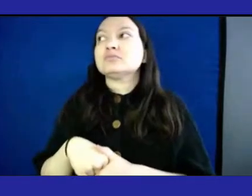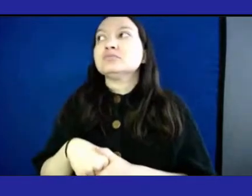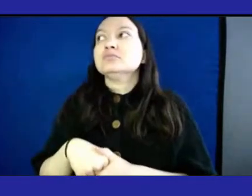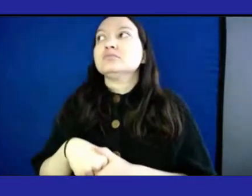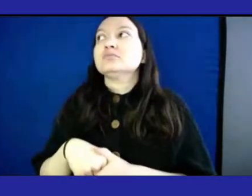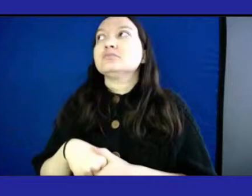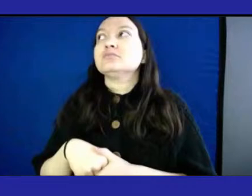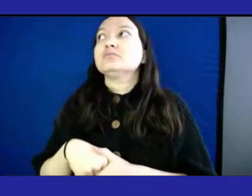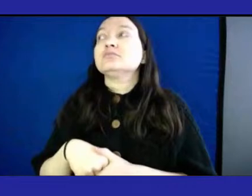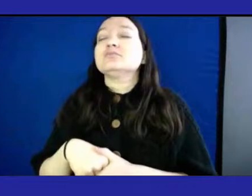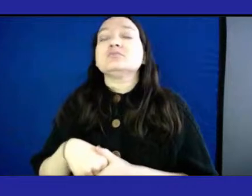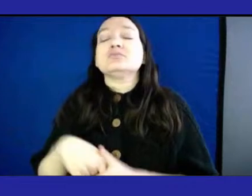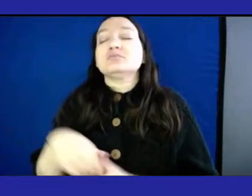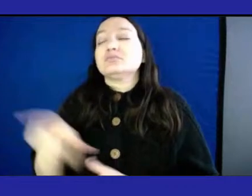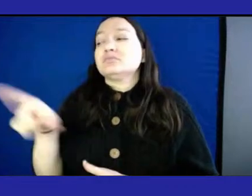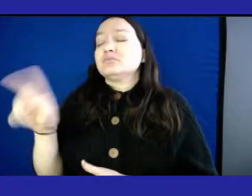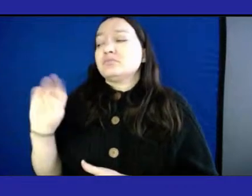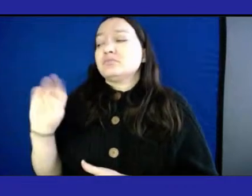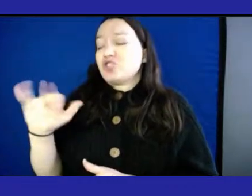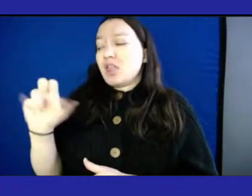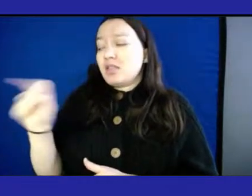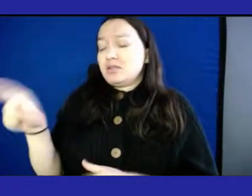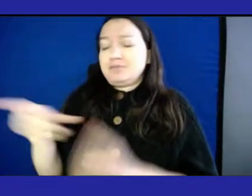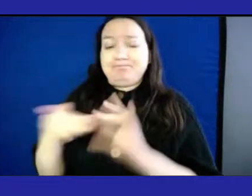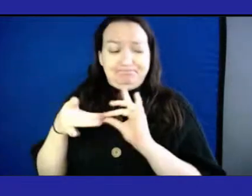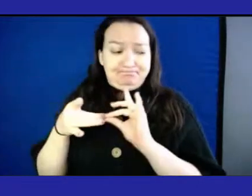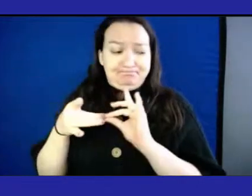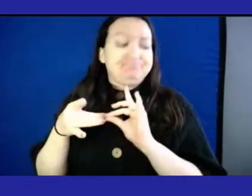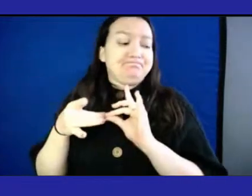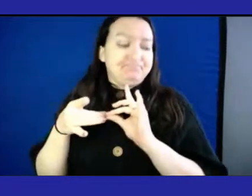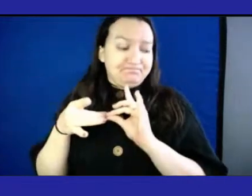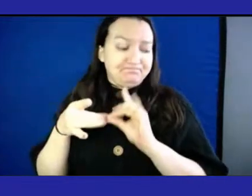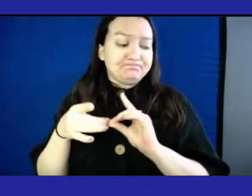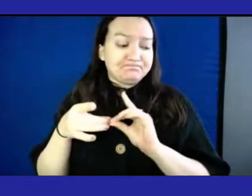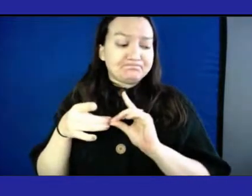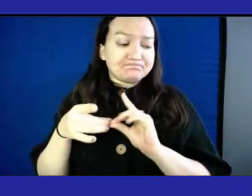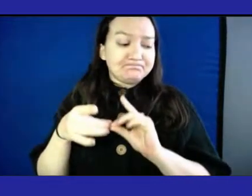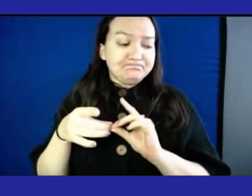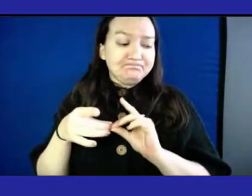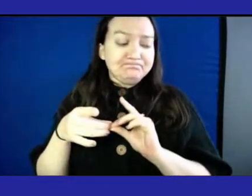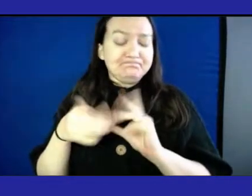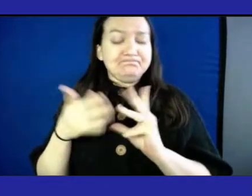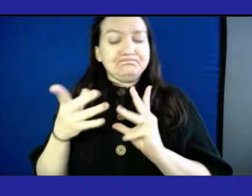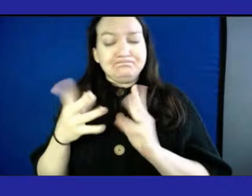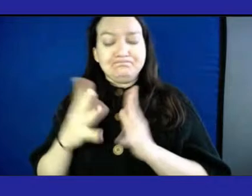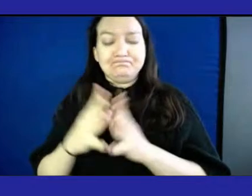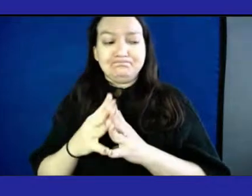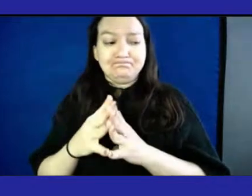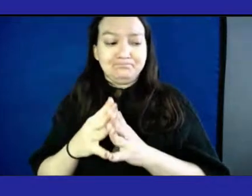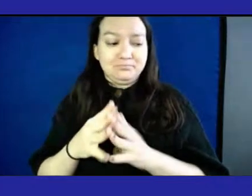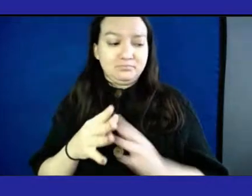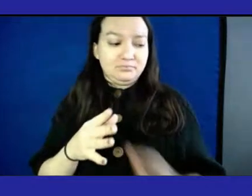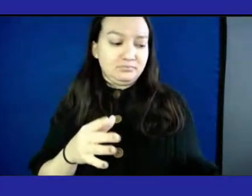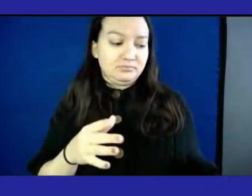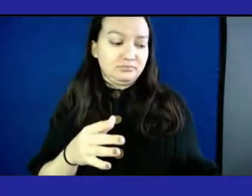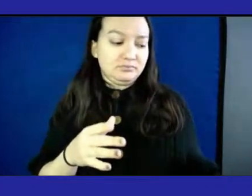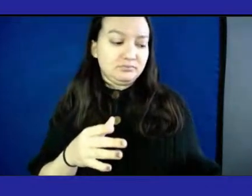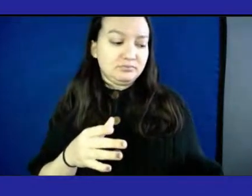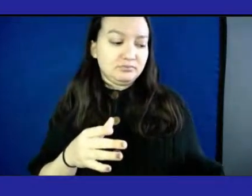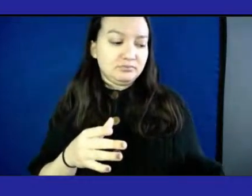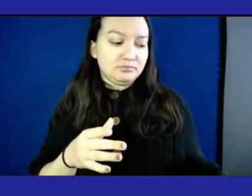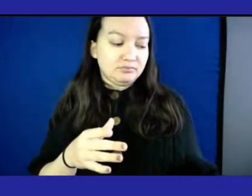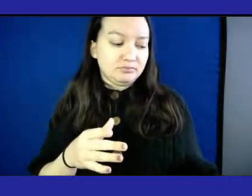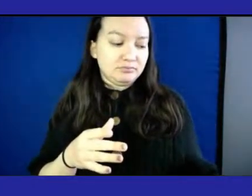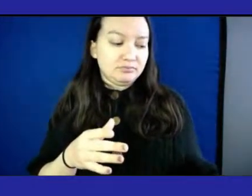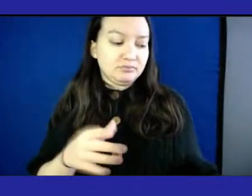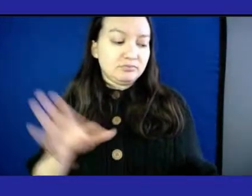pointed out many times, there are kind of um, people who come from different backgrounds